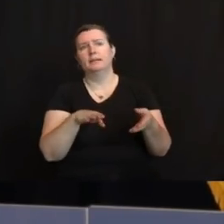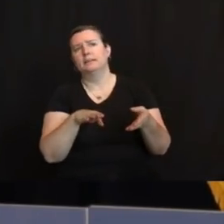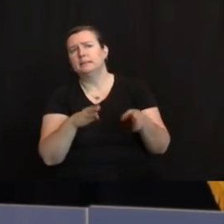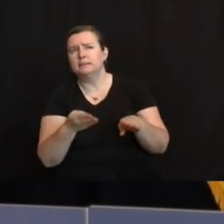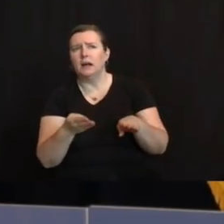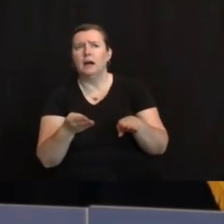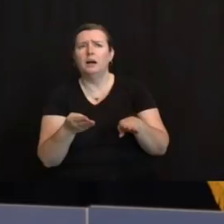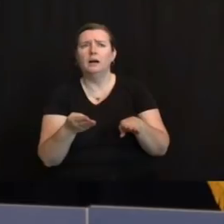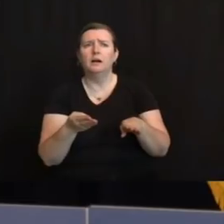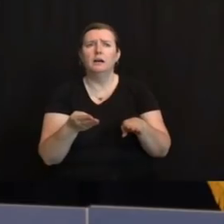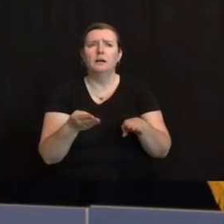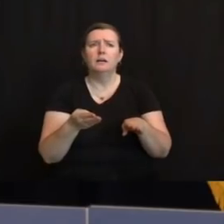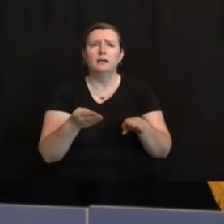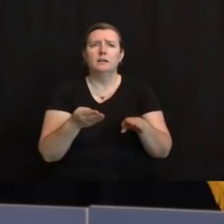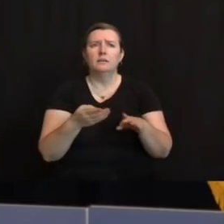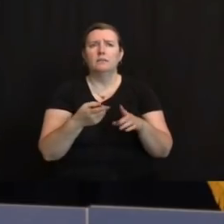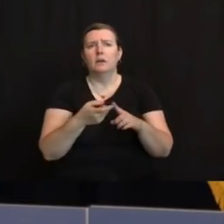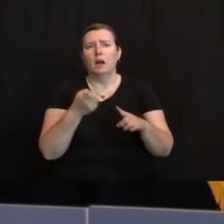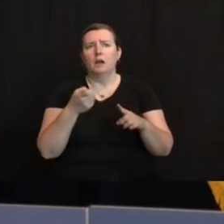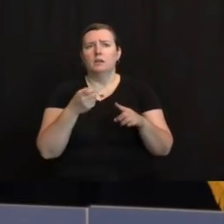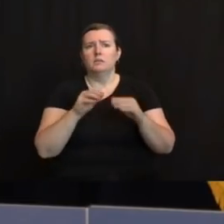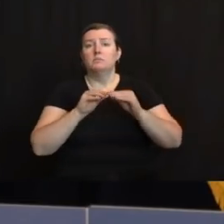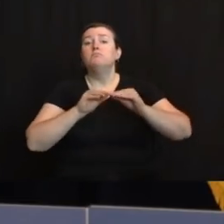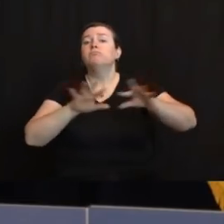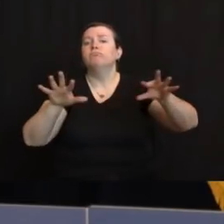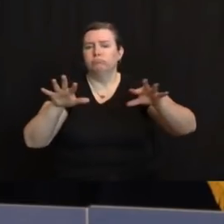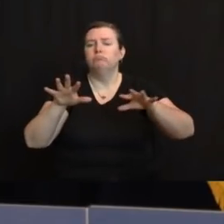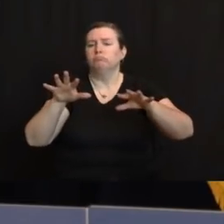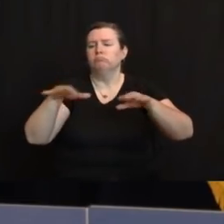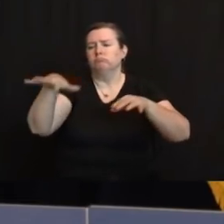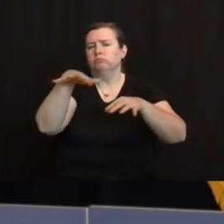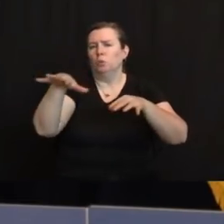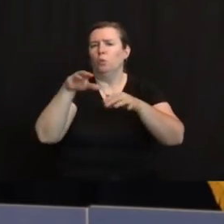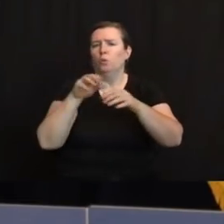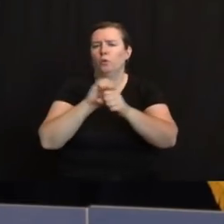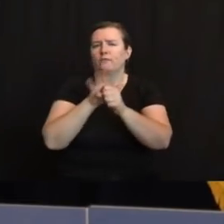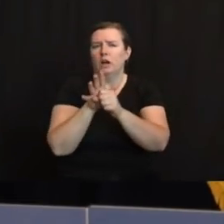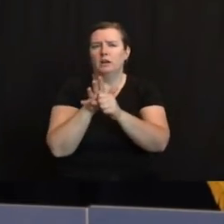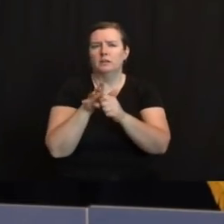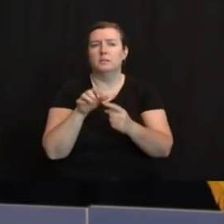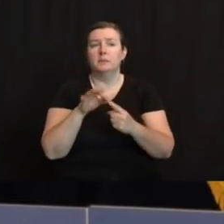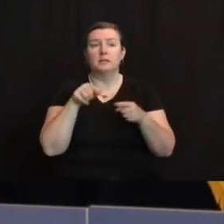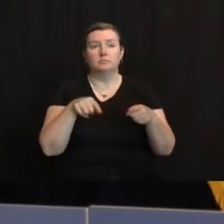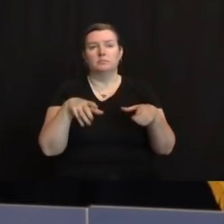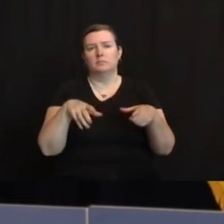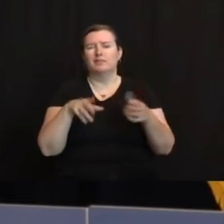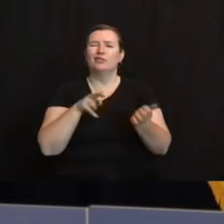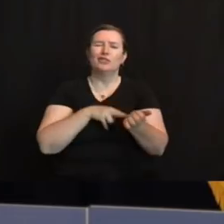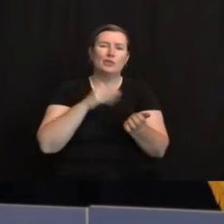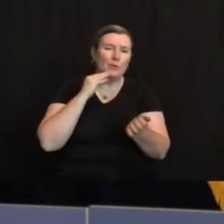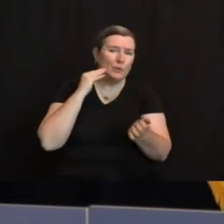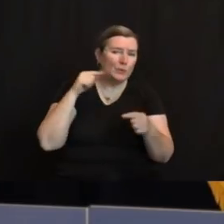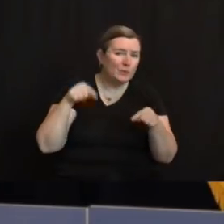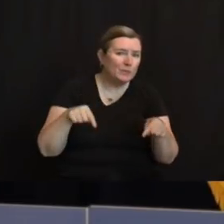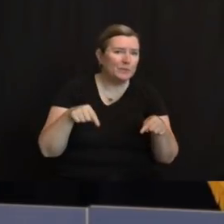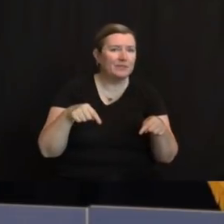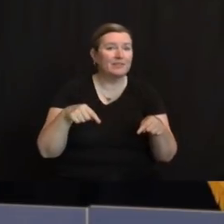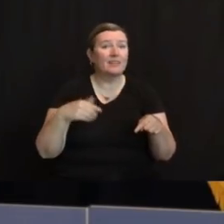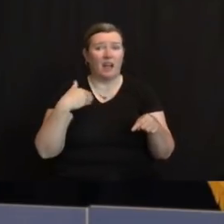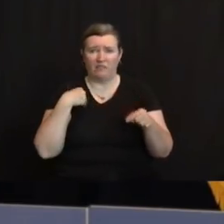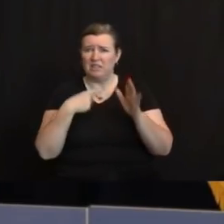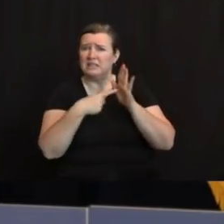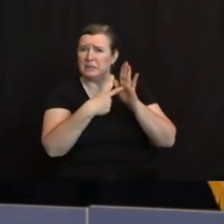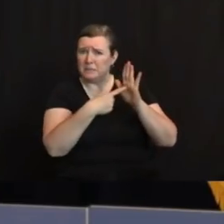part of known outbreaks, most commonly, although not exclusively, in long-term care facilities, who had symptoms that were suggestive of COVID but never